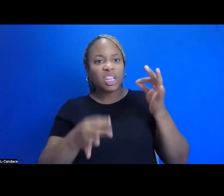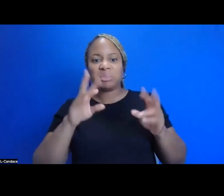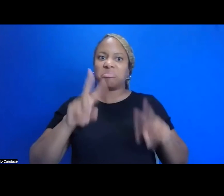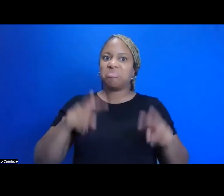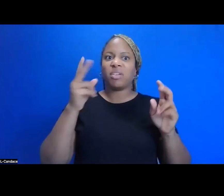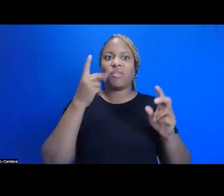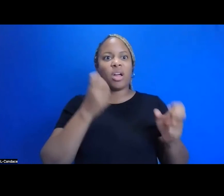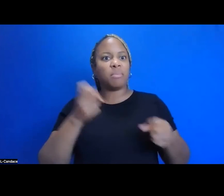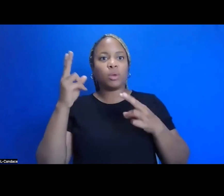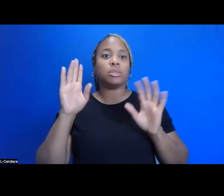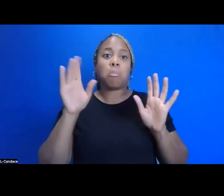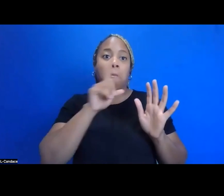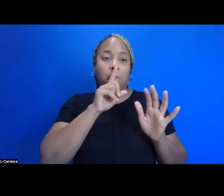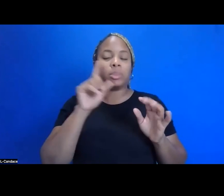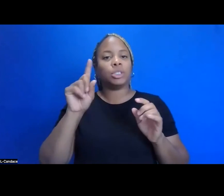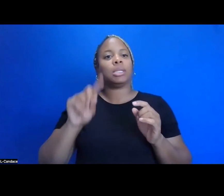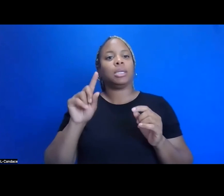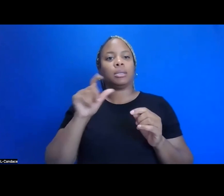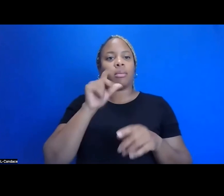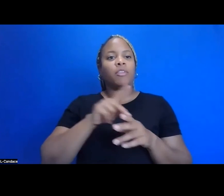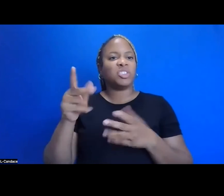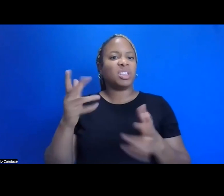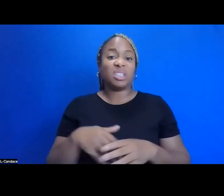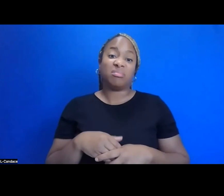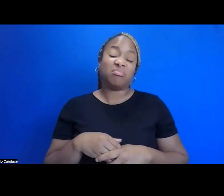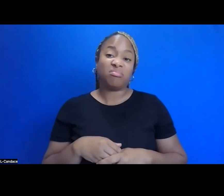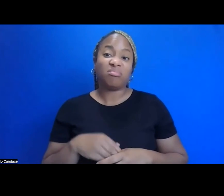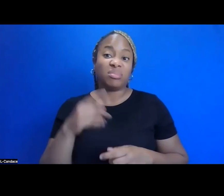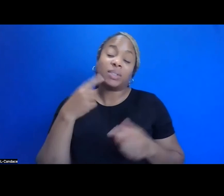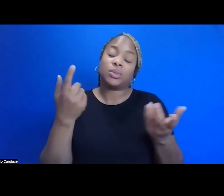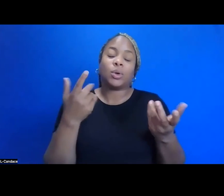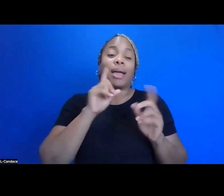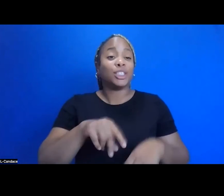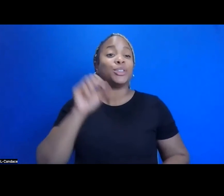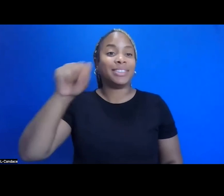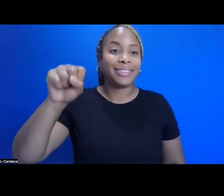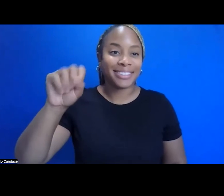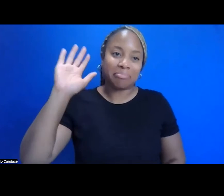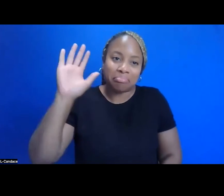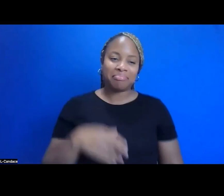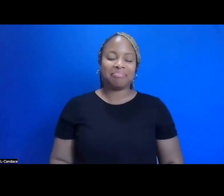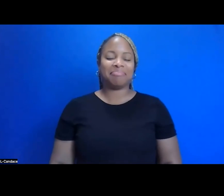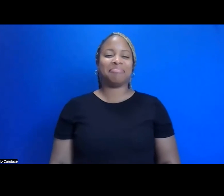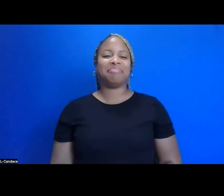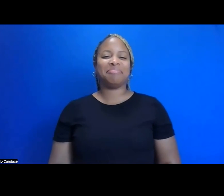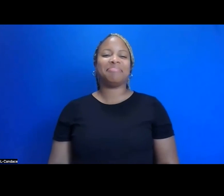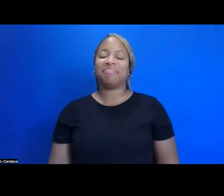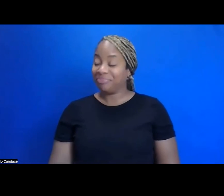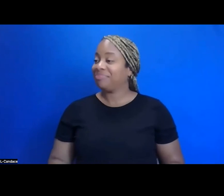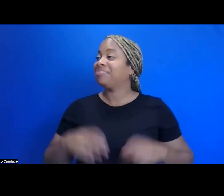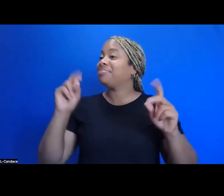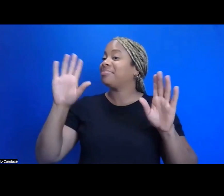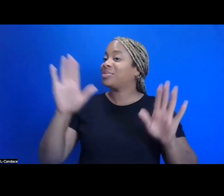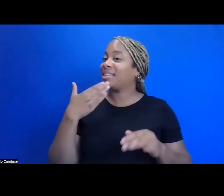uploads. So yeah, I think that's I could have probably just said yes to that question. Okay, that's great. Thank you.